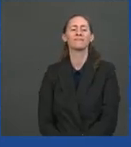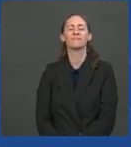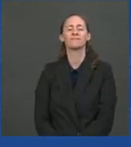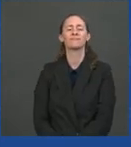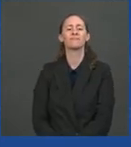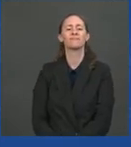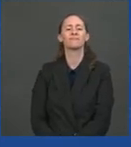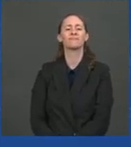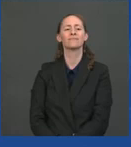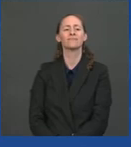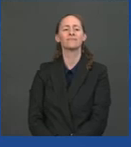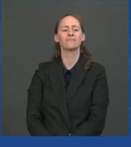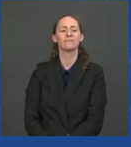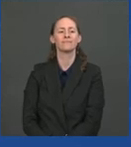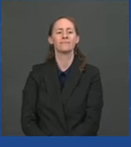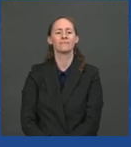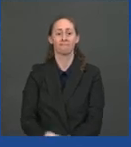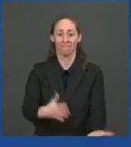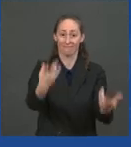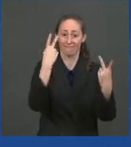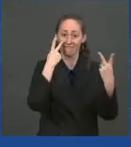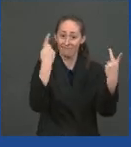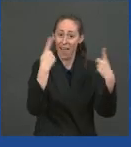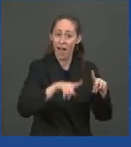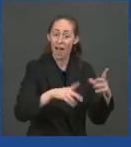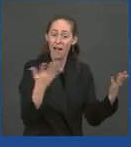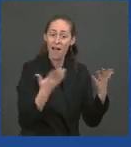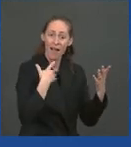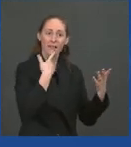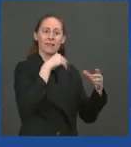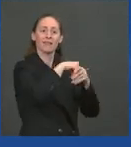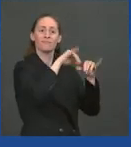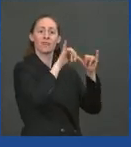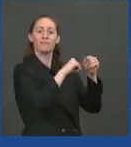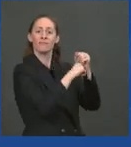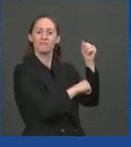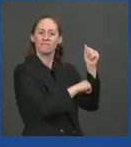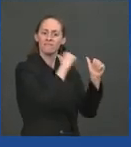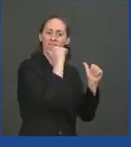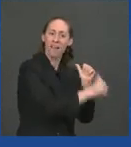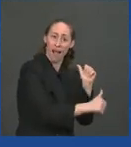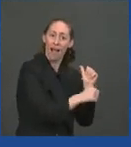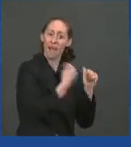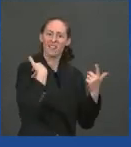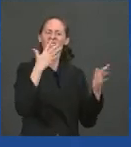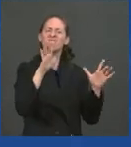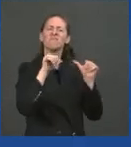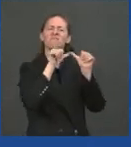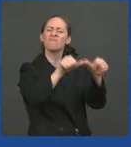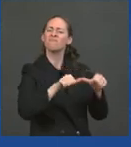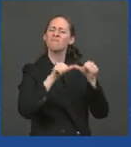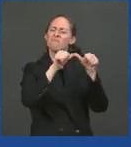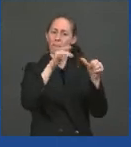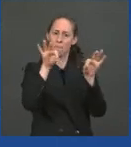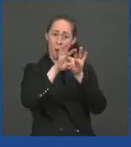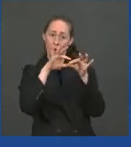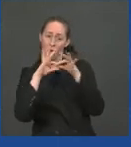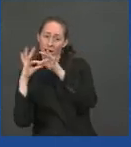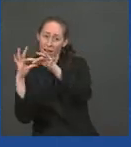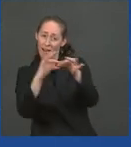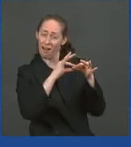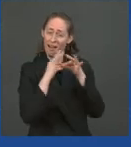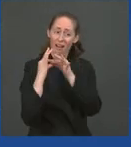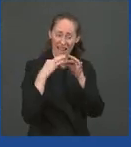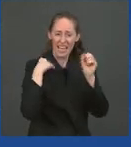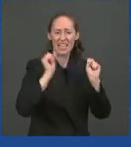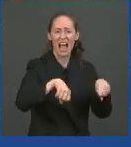in our nation and our people. There's nothing stopping us when we work together, nothing. And as one team, as